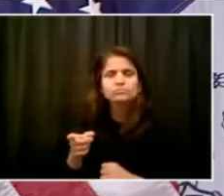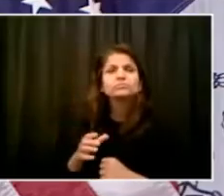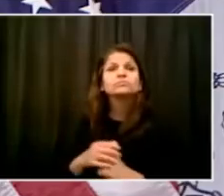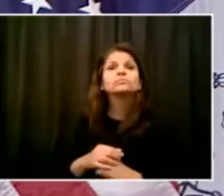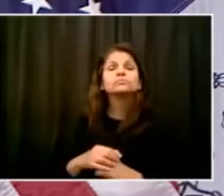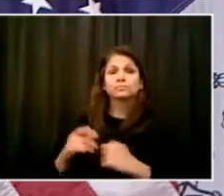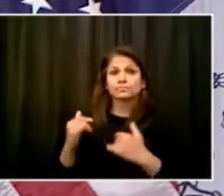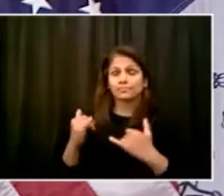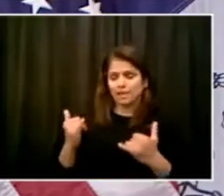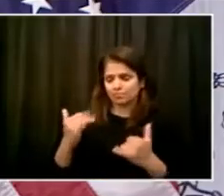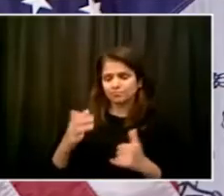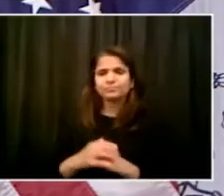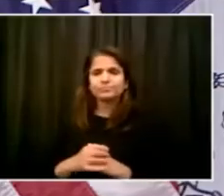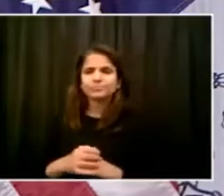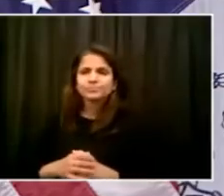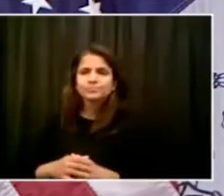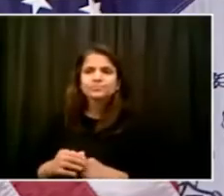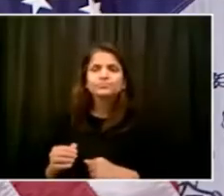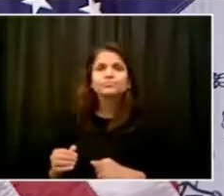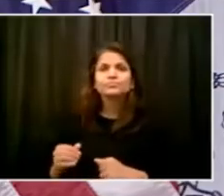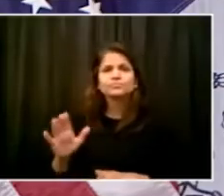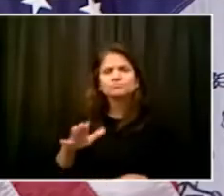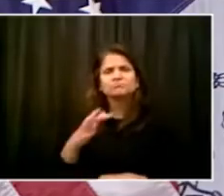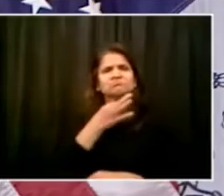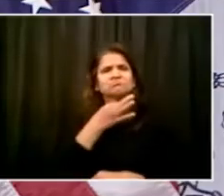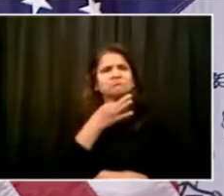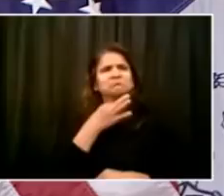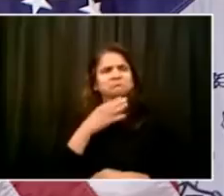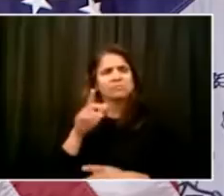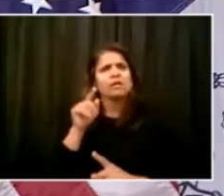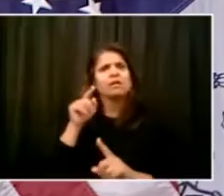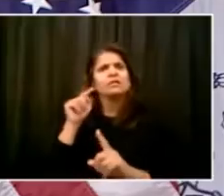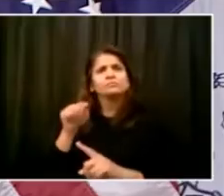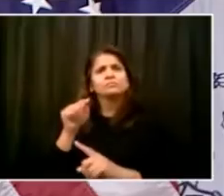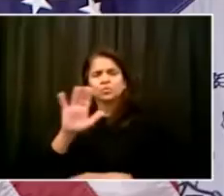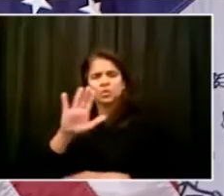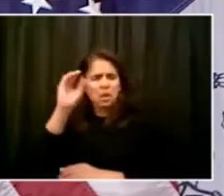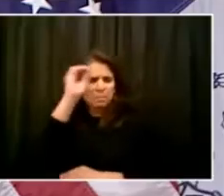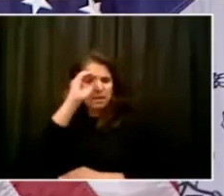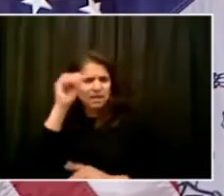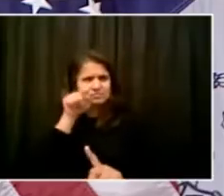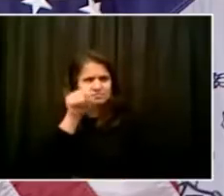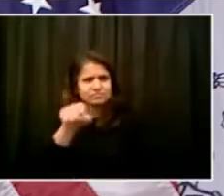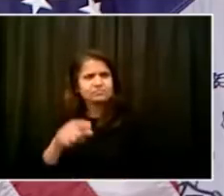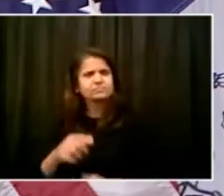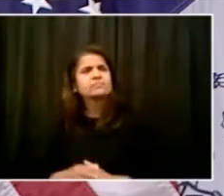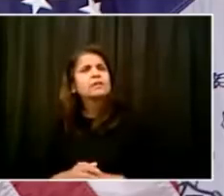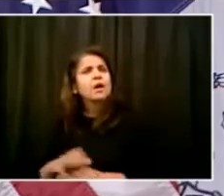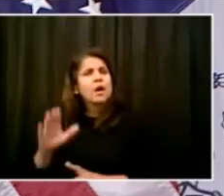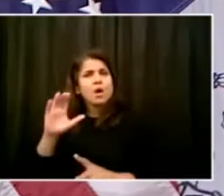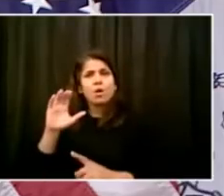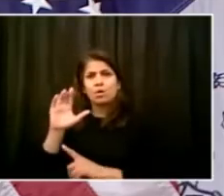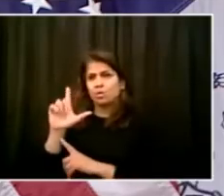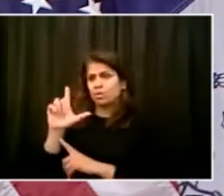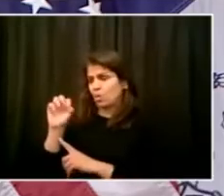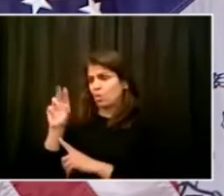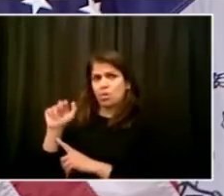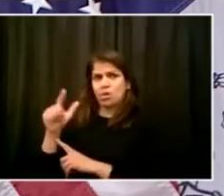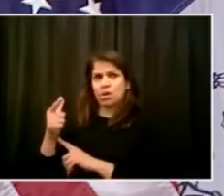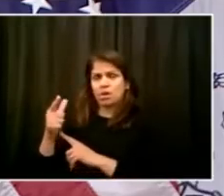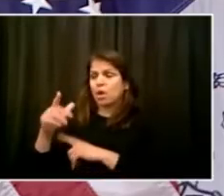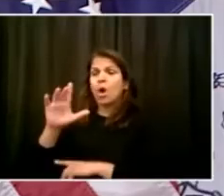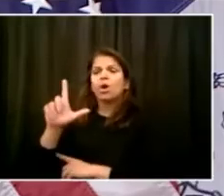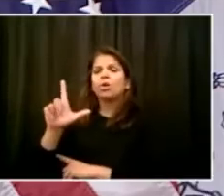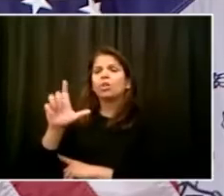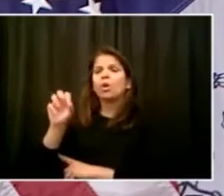Long Beach and Nassau County making their beaches residents only. Julia, I regret to tell you I have